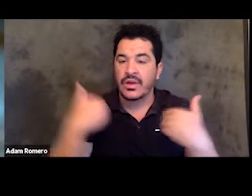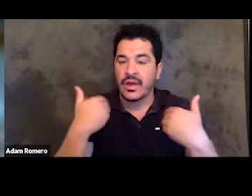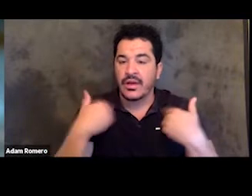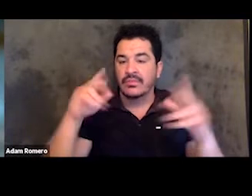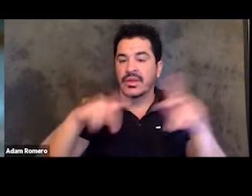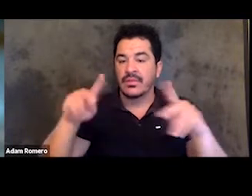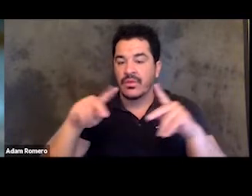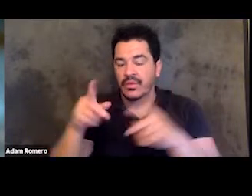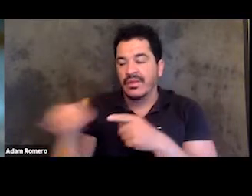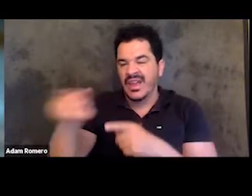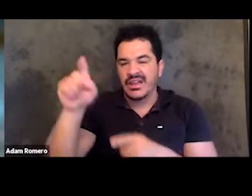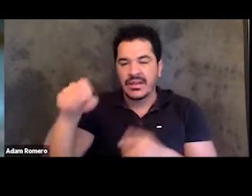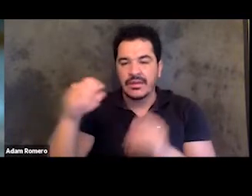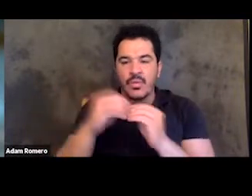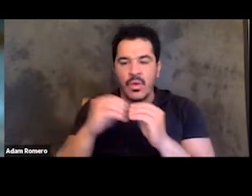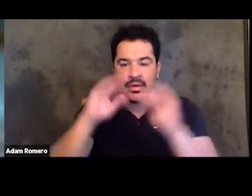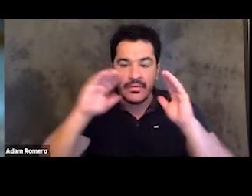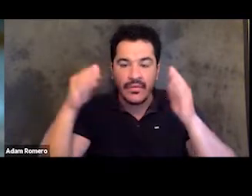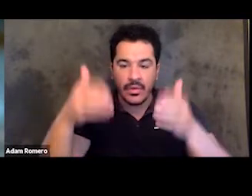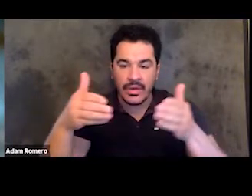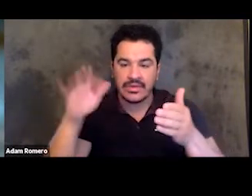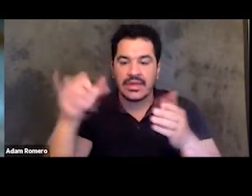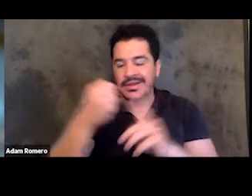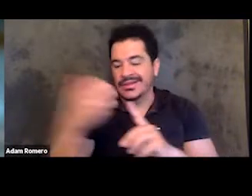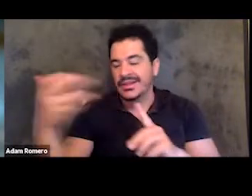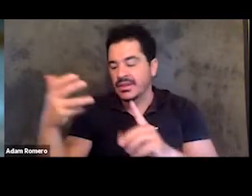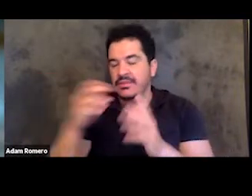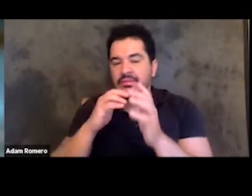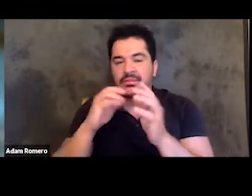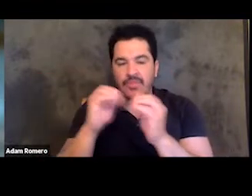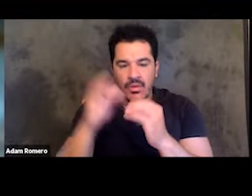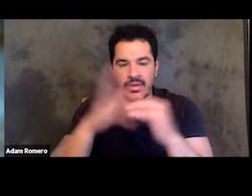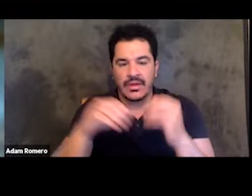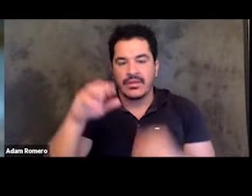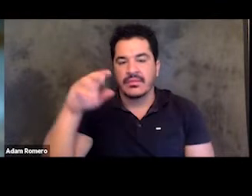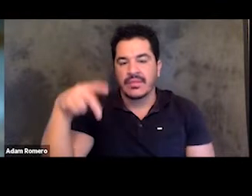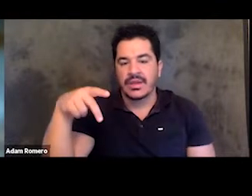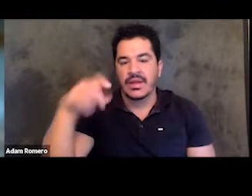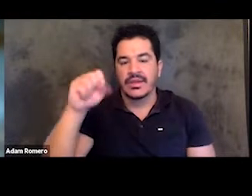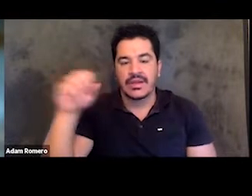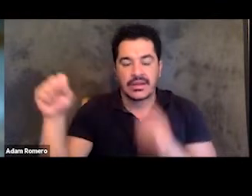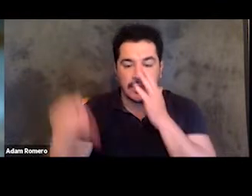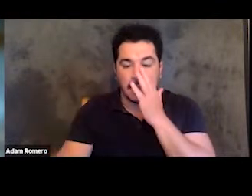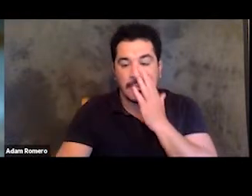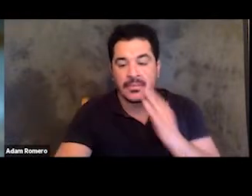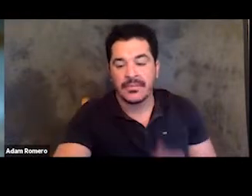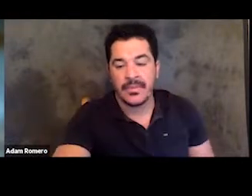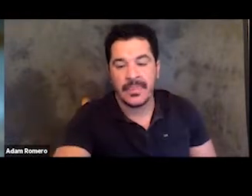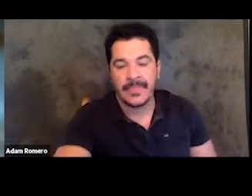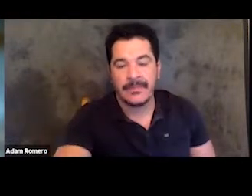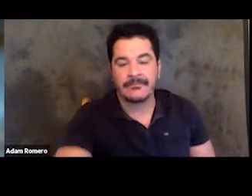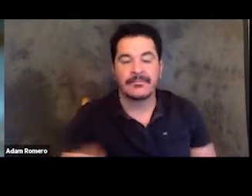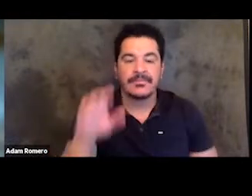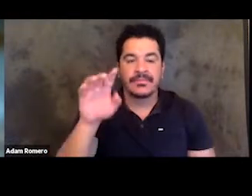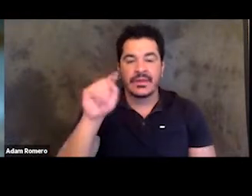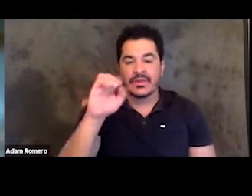that extends beyond PSS. Next slide, please. The toolkit, as I mentioned earlier, follows